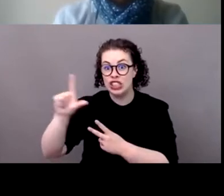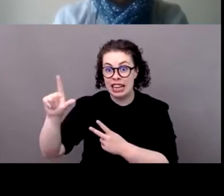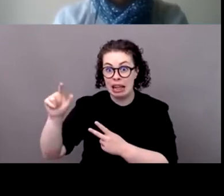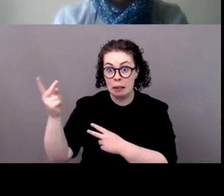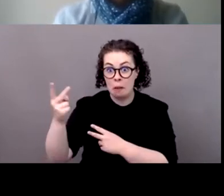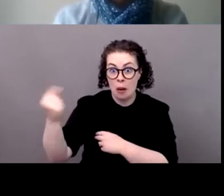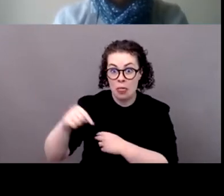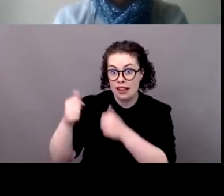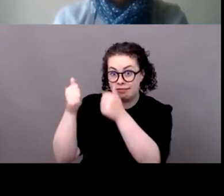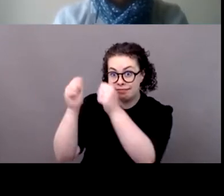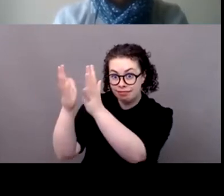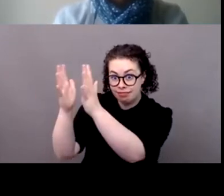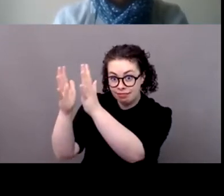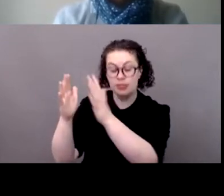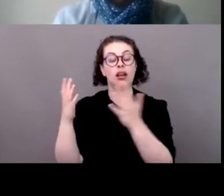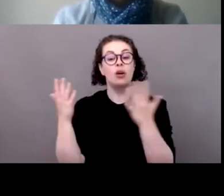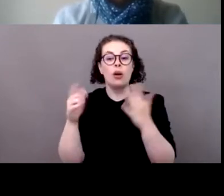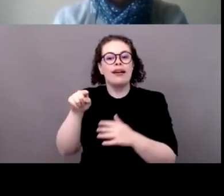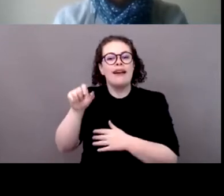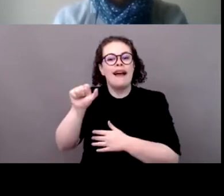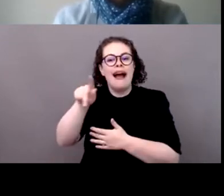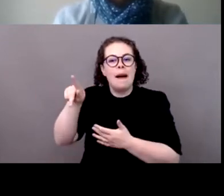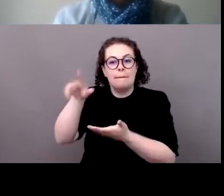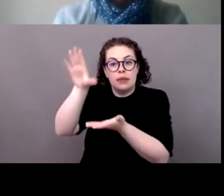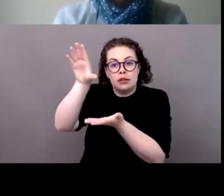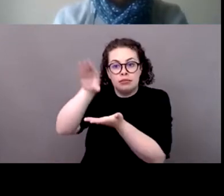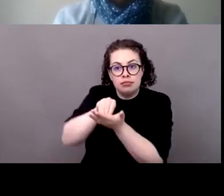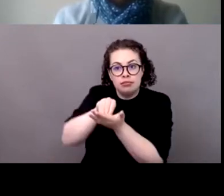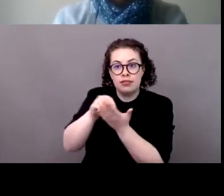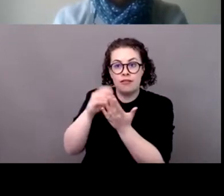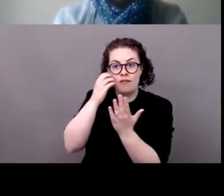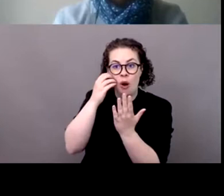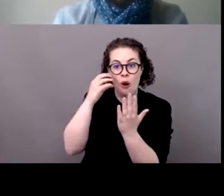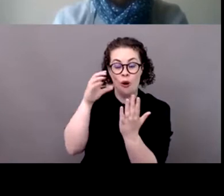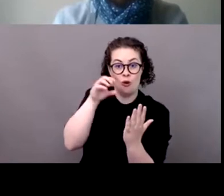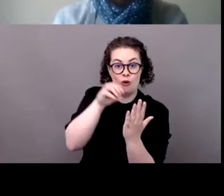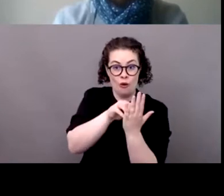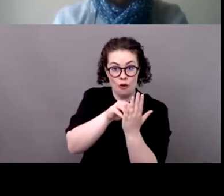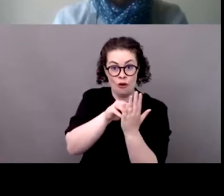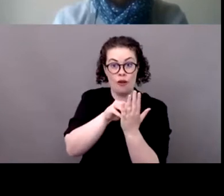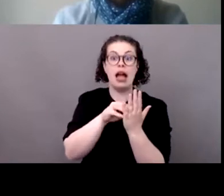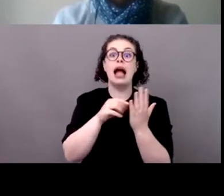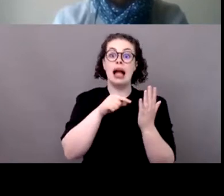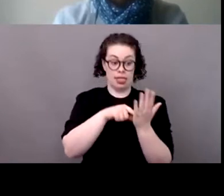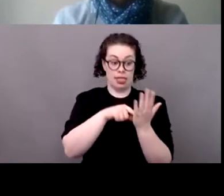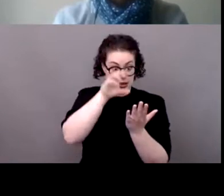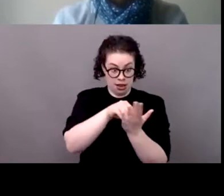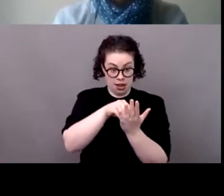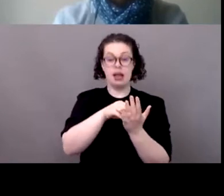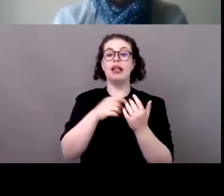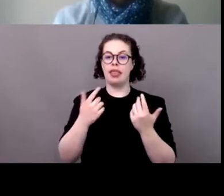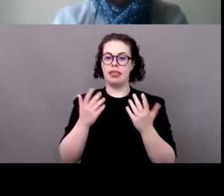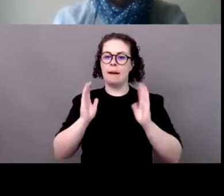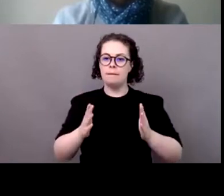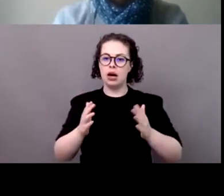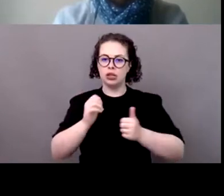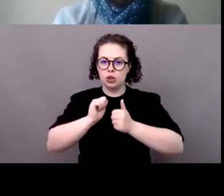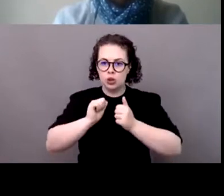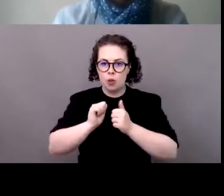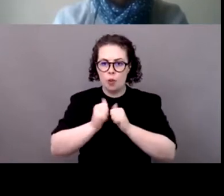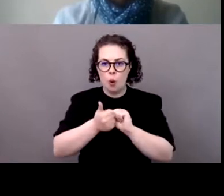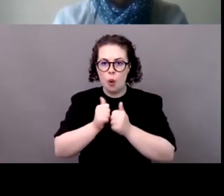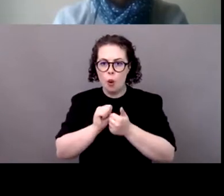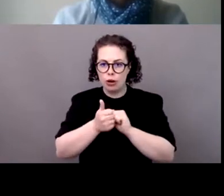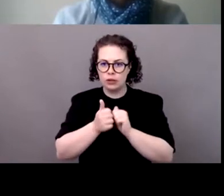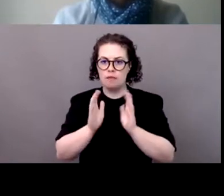the fans have downloaded this app, and what they needed to do is to do some kind of a sporting activity. If you went for a run, 5K